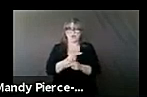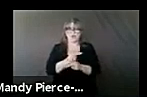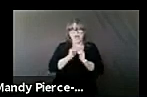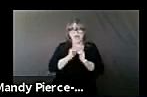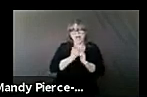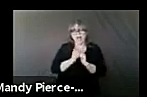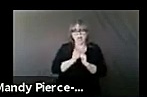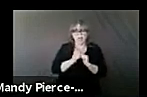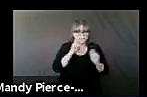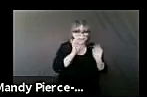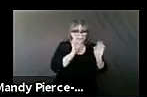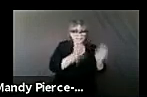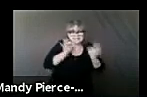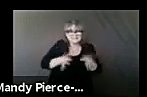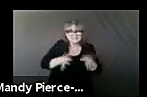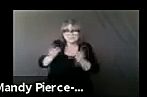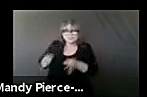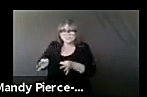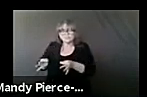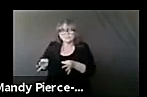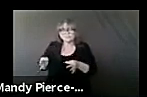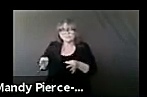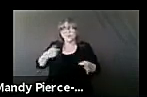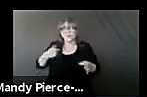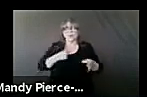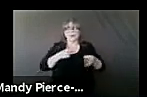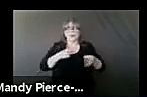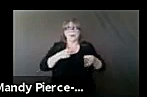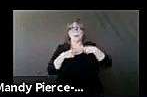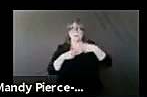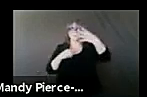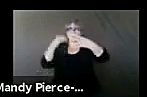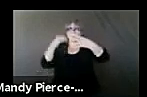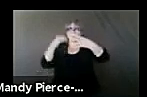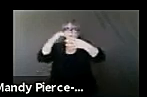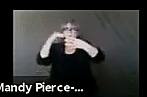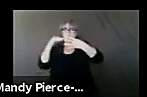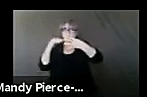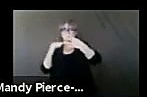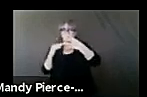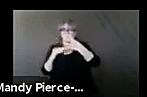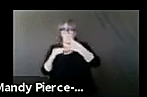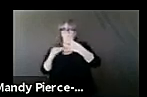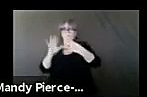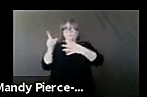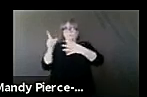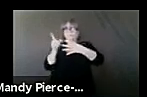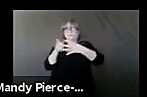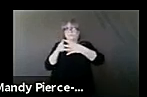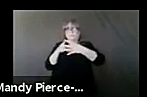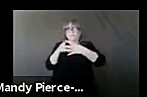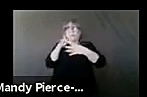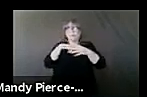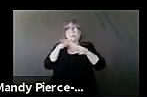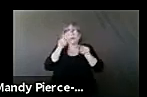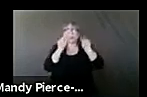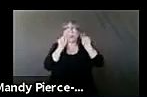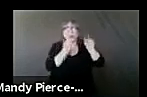tiers of decision making. The first tier will be a scoring system, and this scoring system will look at both